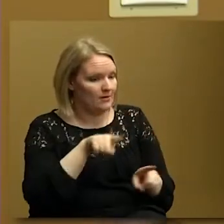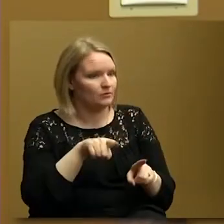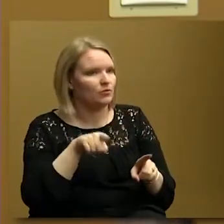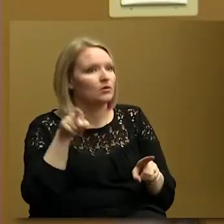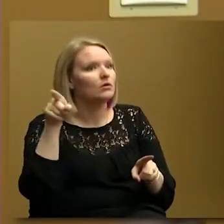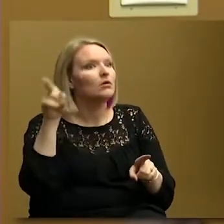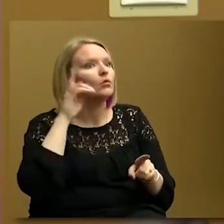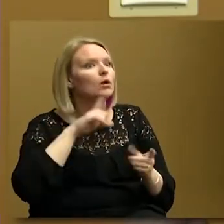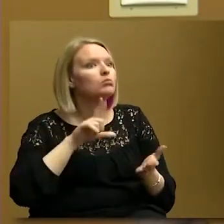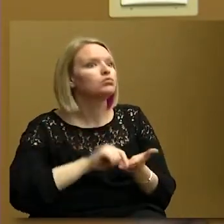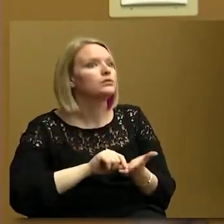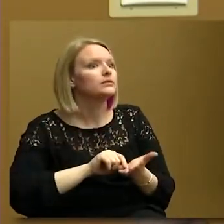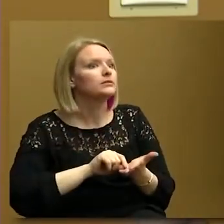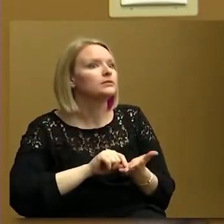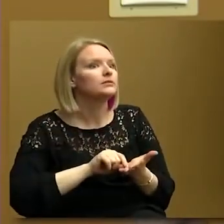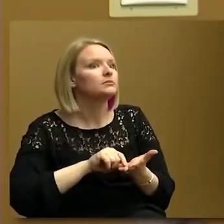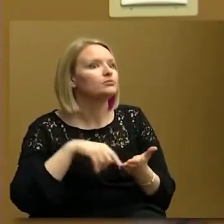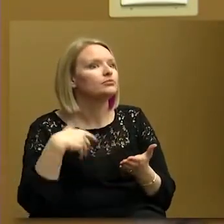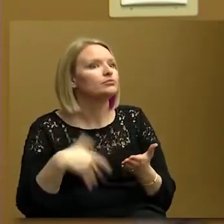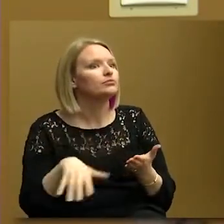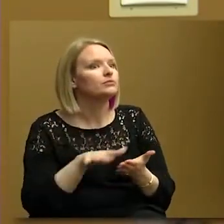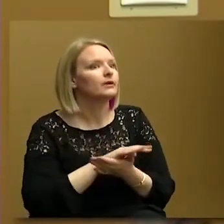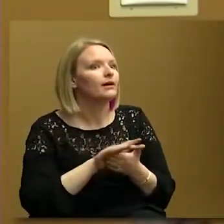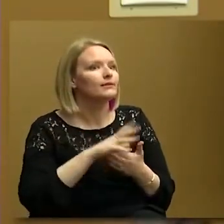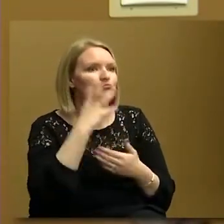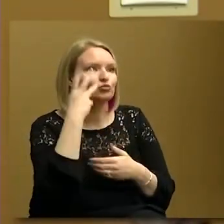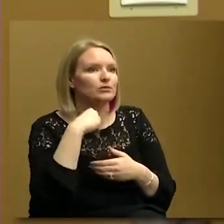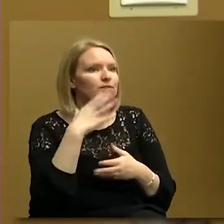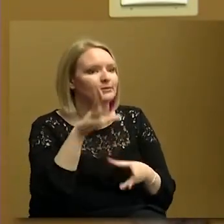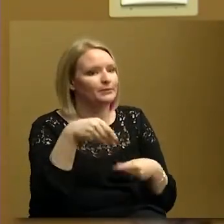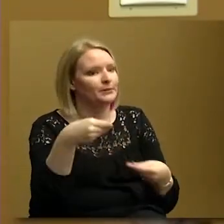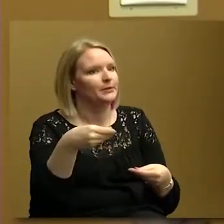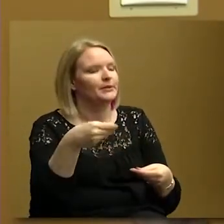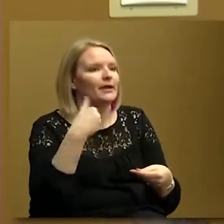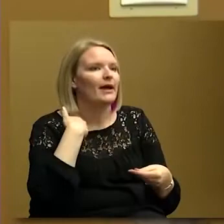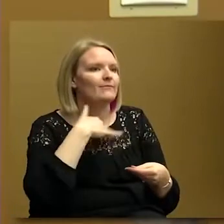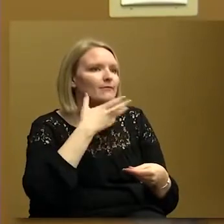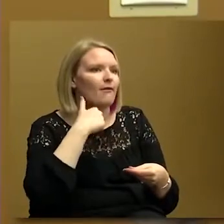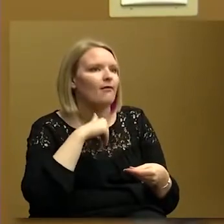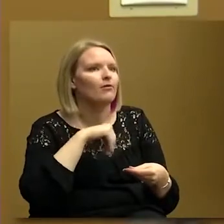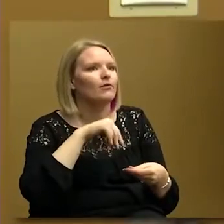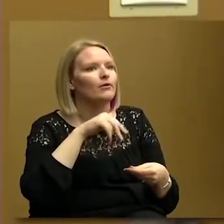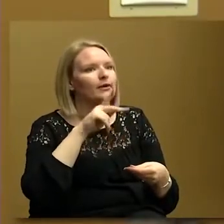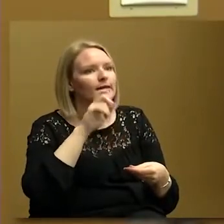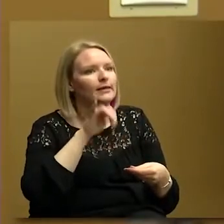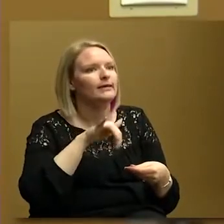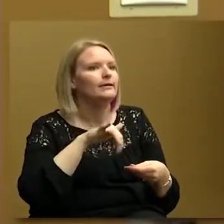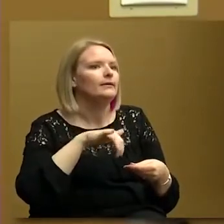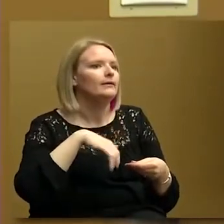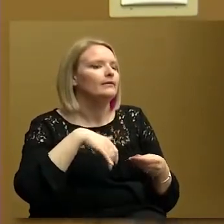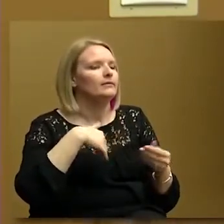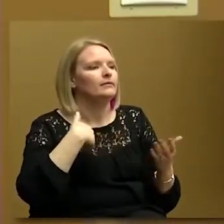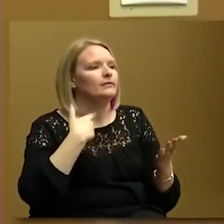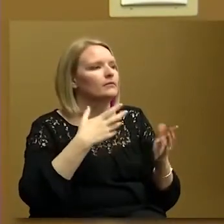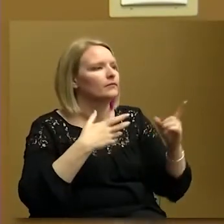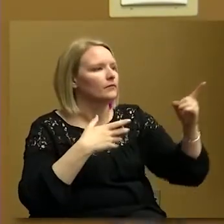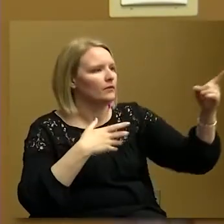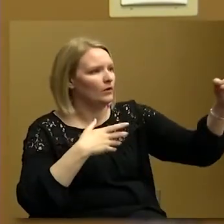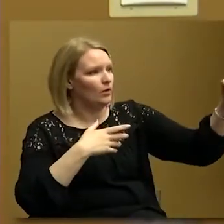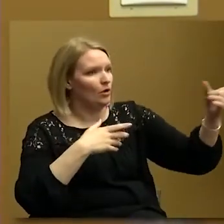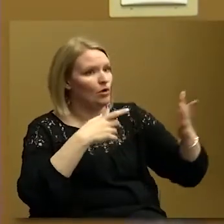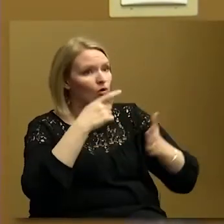prints out a really pretty thing that's color-coded that shows you. Yes, ma'am?